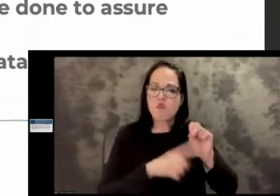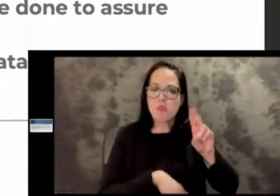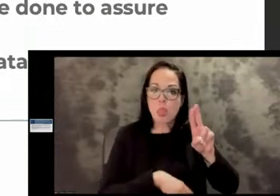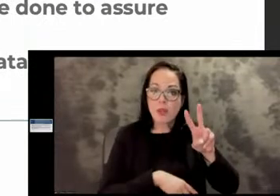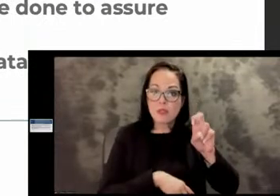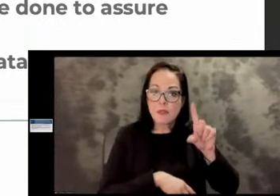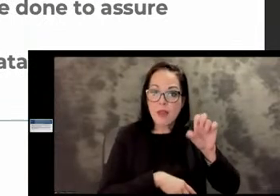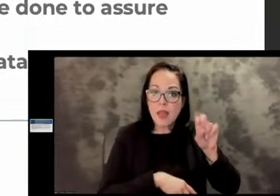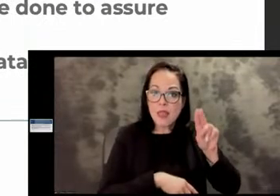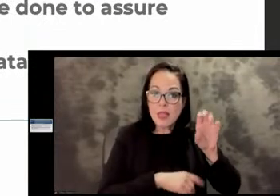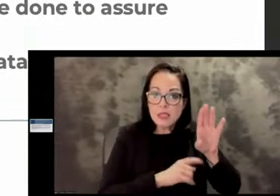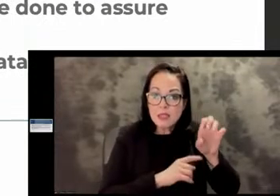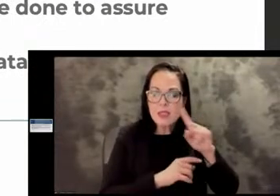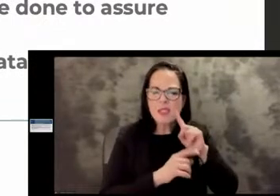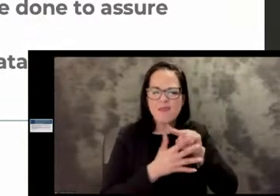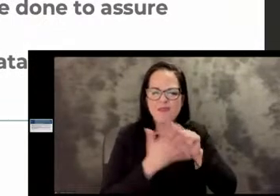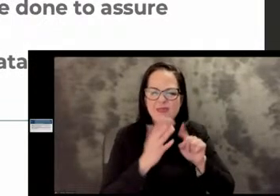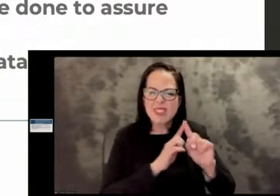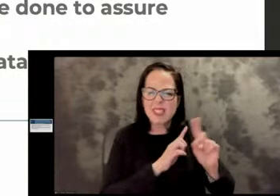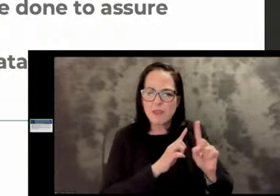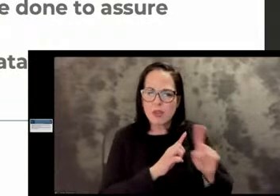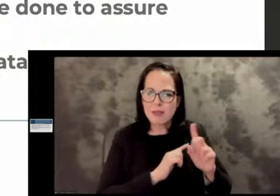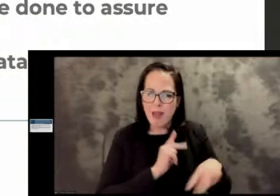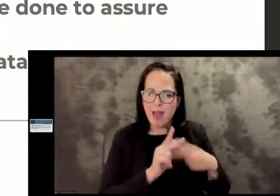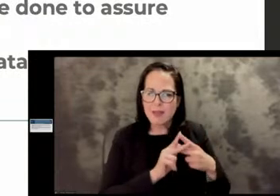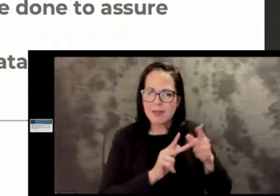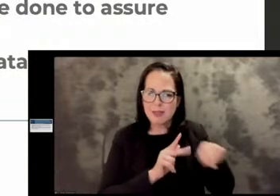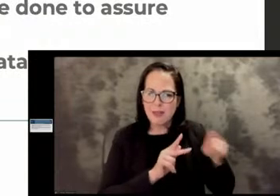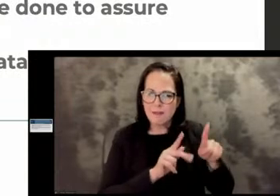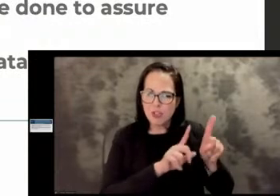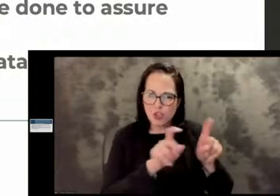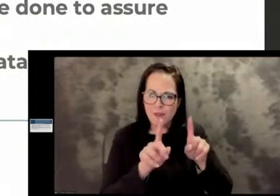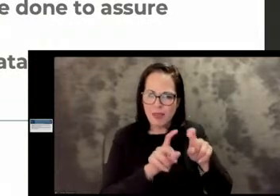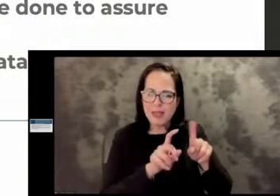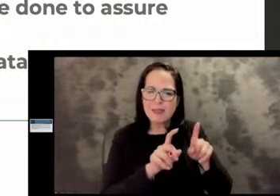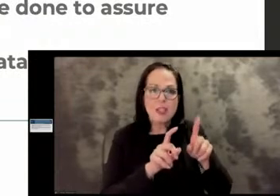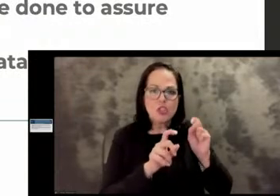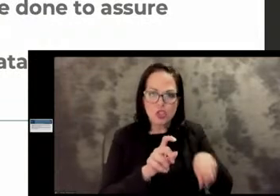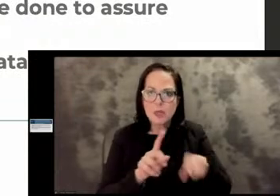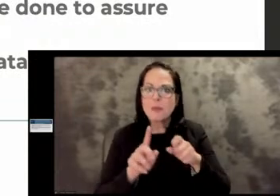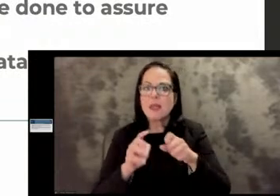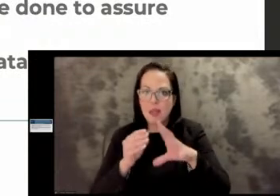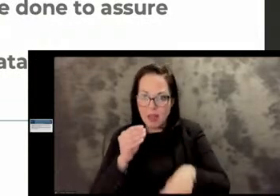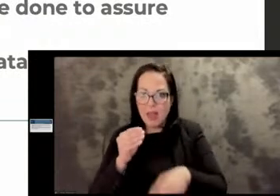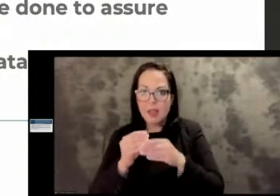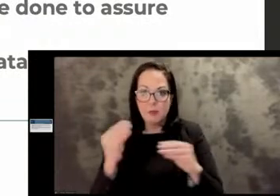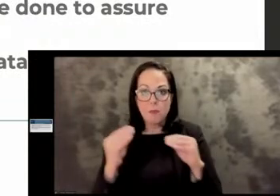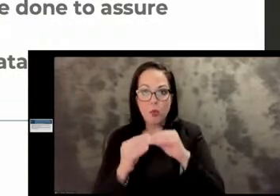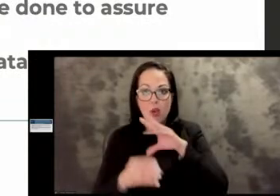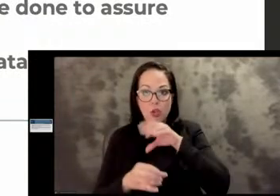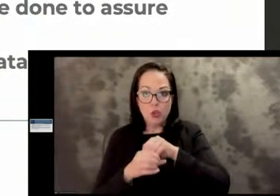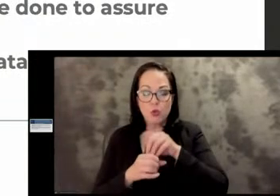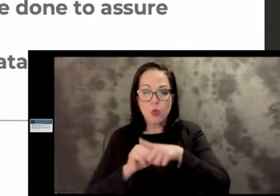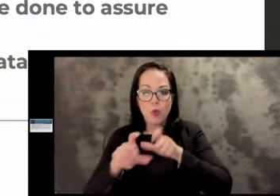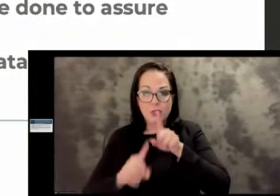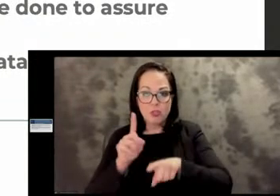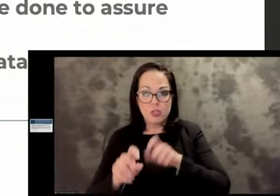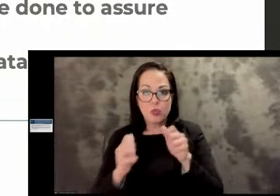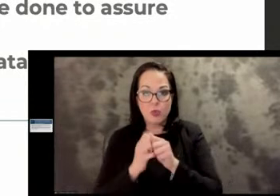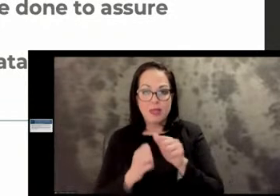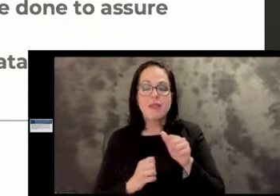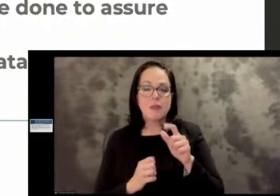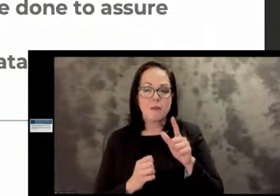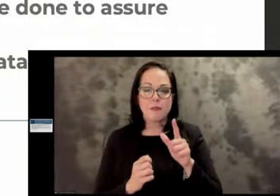Health Interview Survey, there are others, but they should be expanded to include questions about discrimination and people's experiences with it.